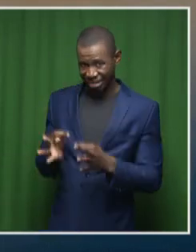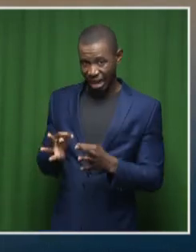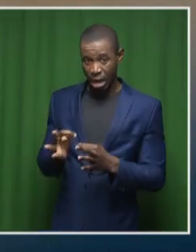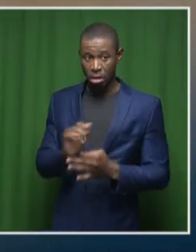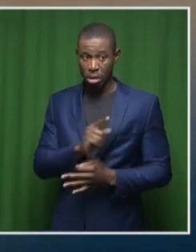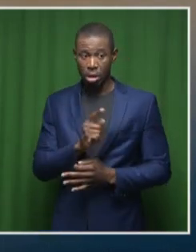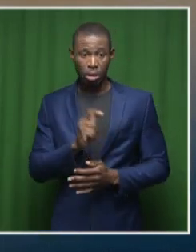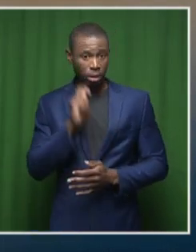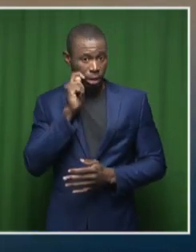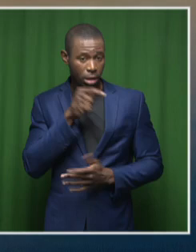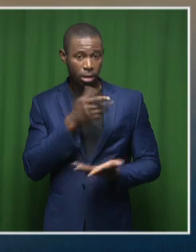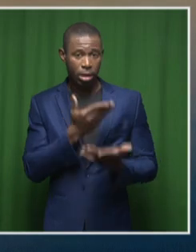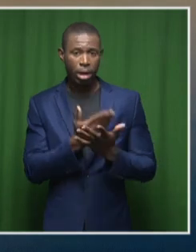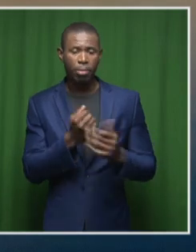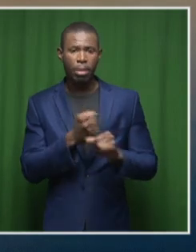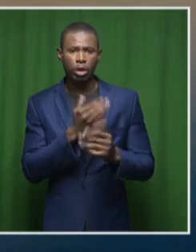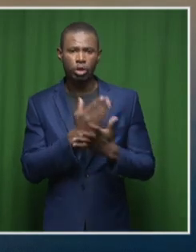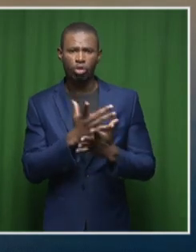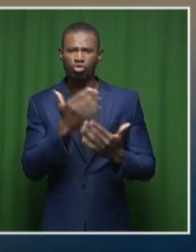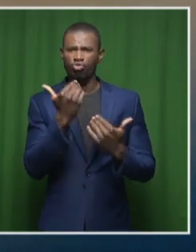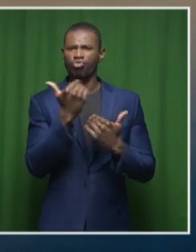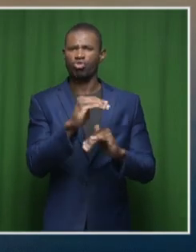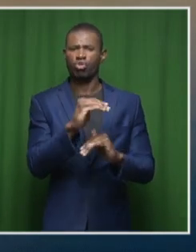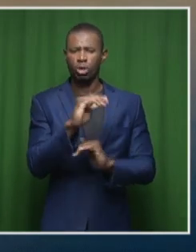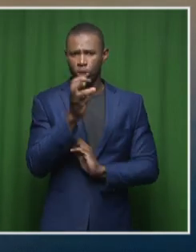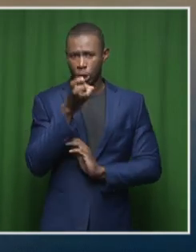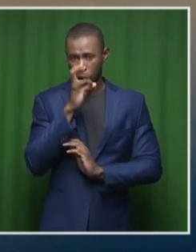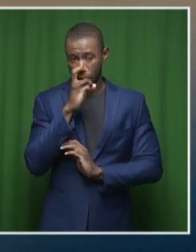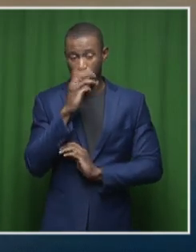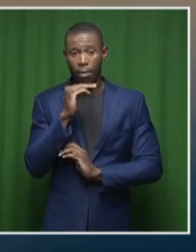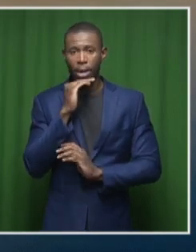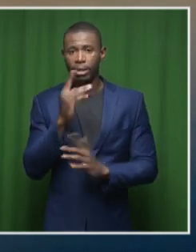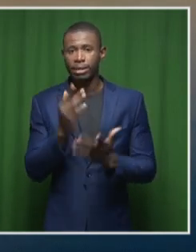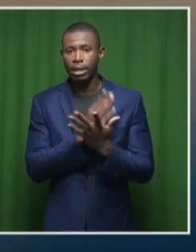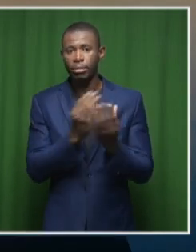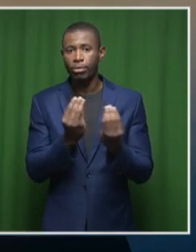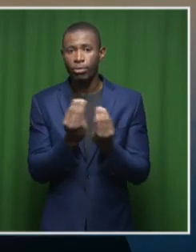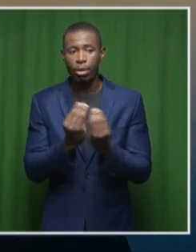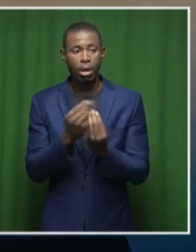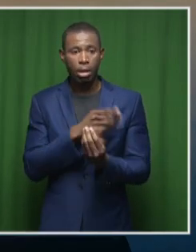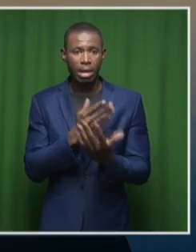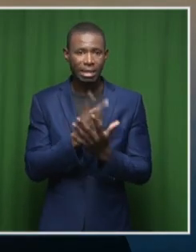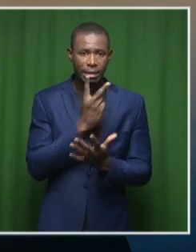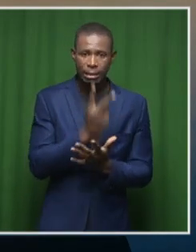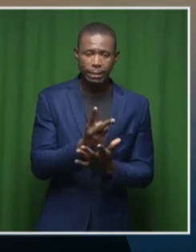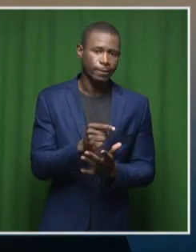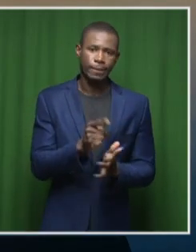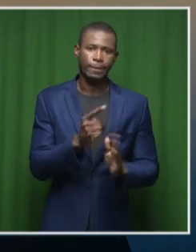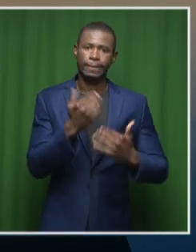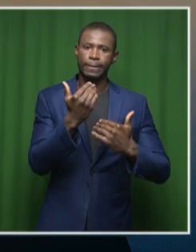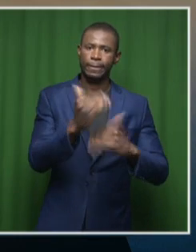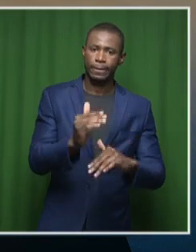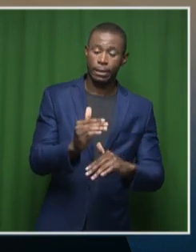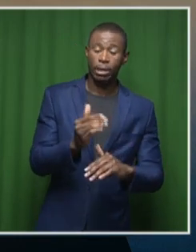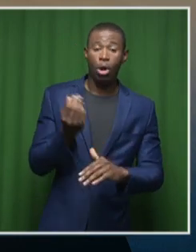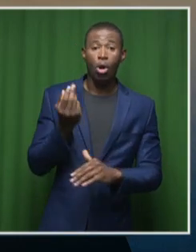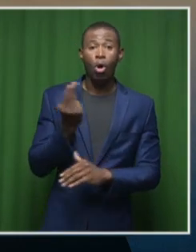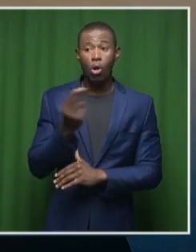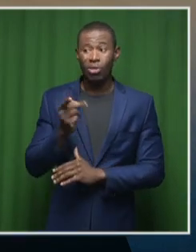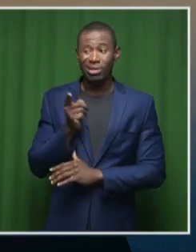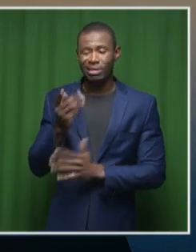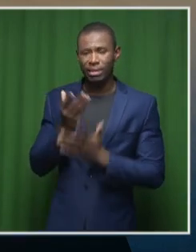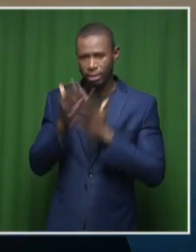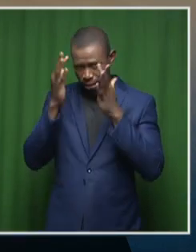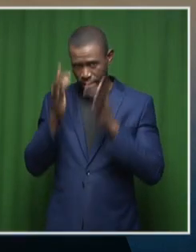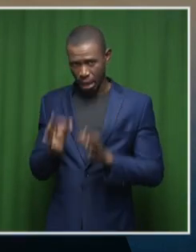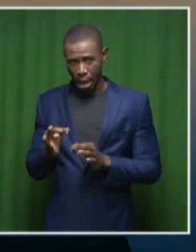their teen's account on restricted mode, which then influences the kind of content that the teen sees. The parent can also decide whether